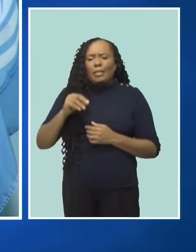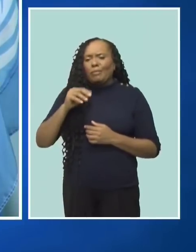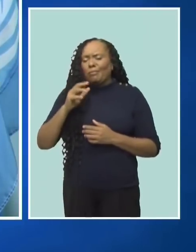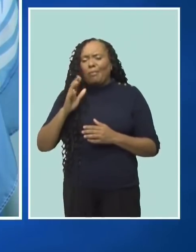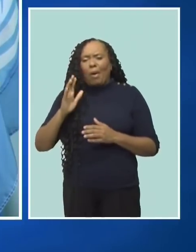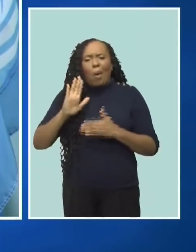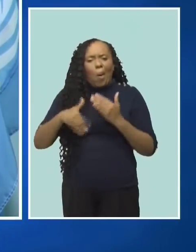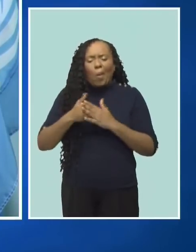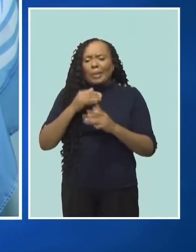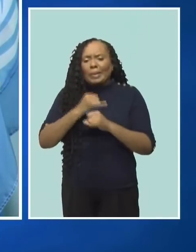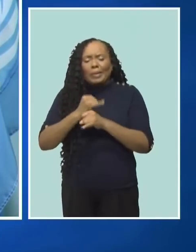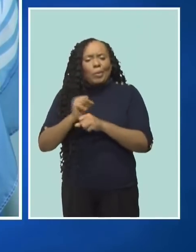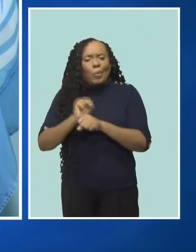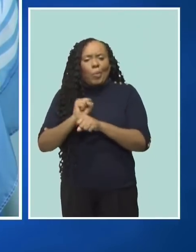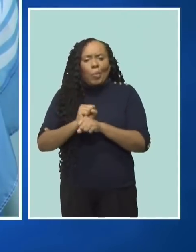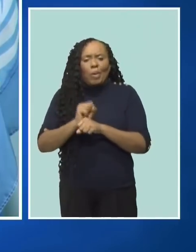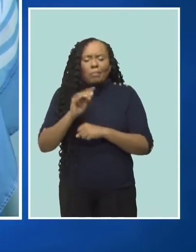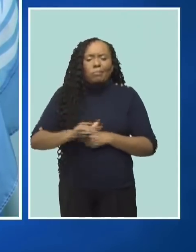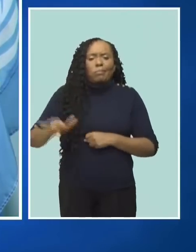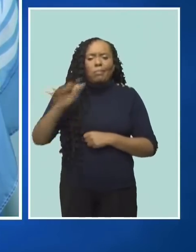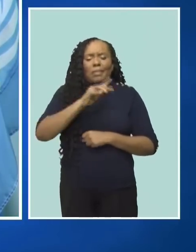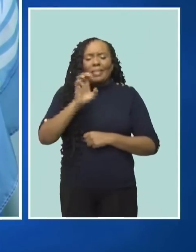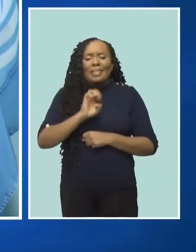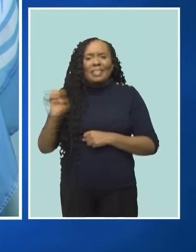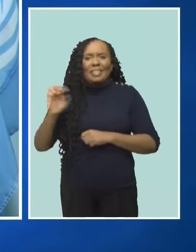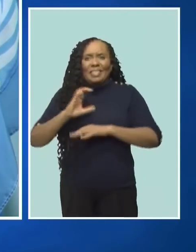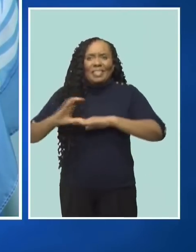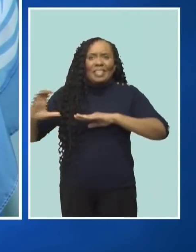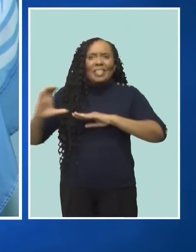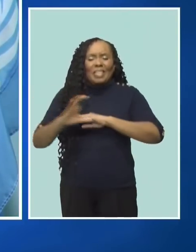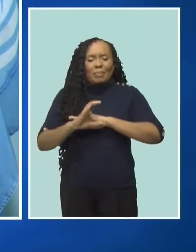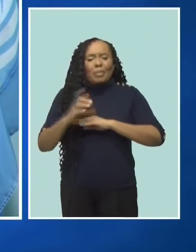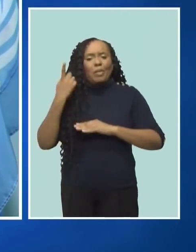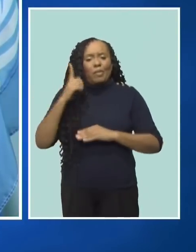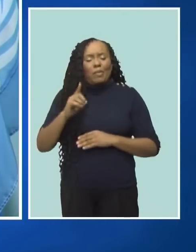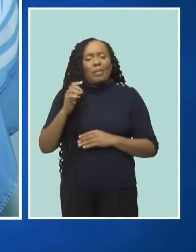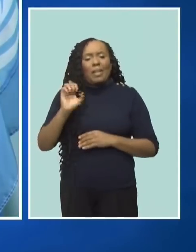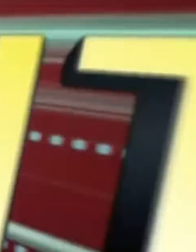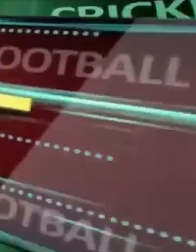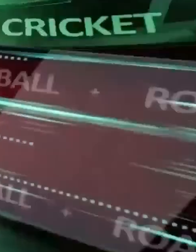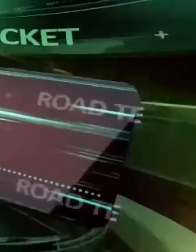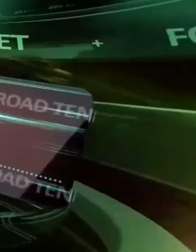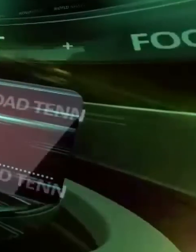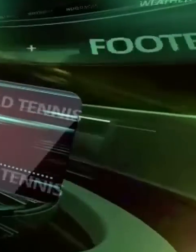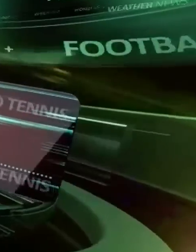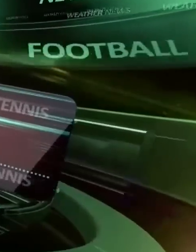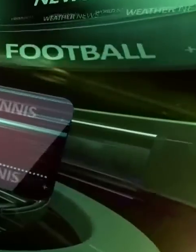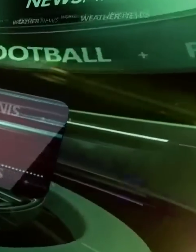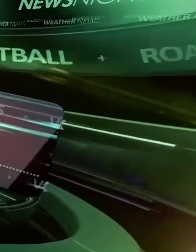tirelessly every day across the Eastern Caribbean to advance sustainable development.